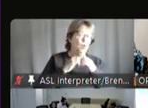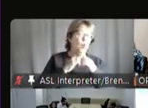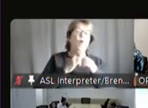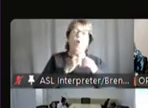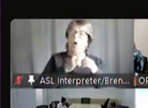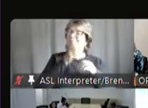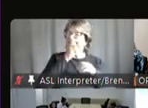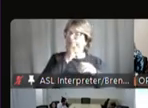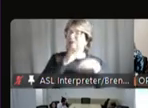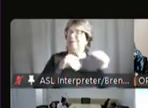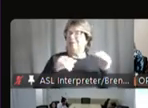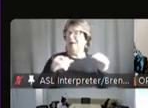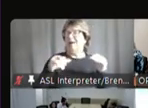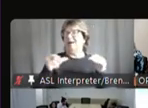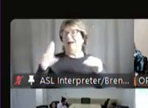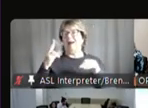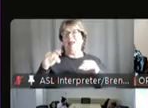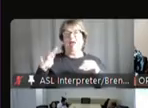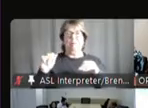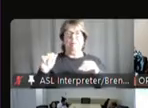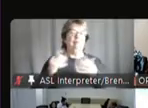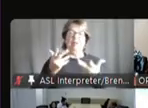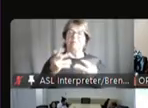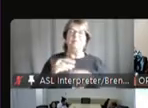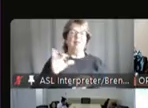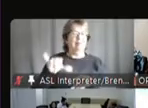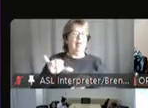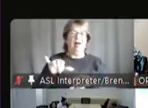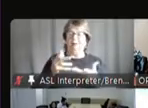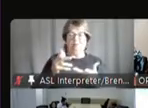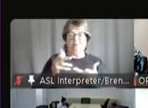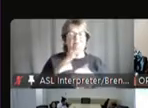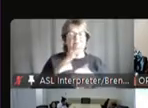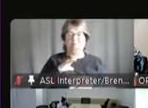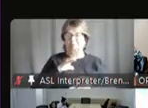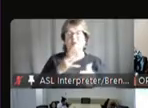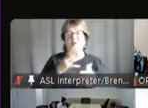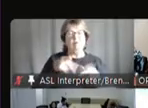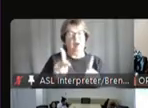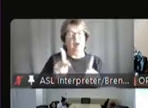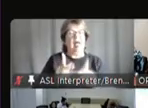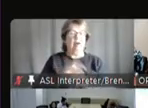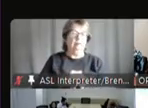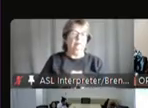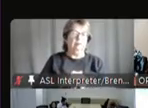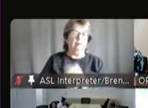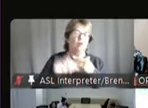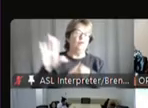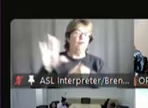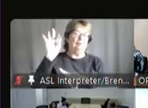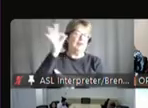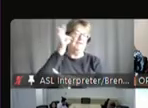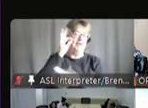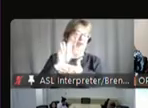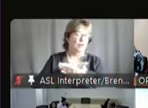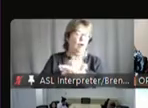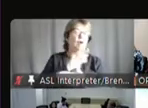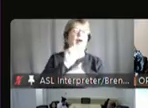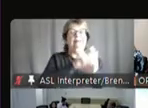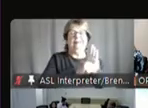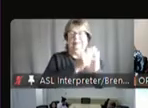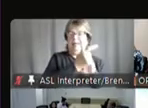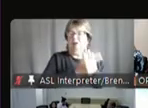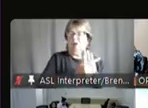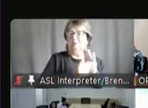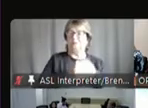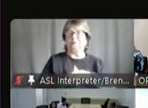that's perfectly presentable or allowed under federal law as well as state law.